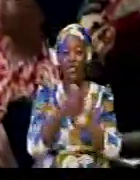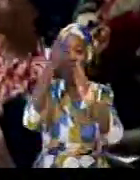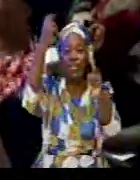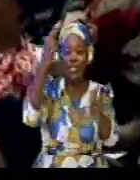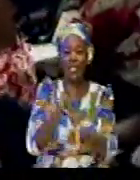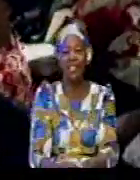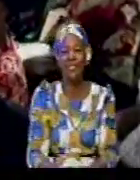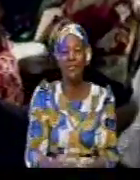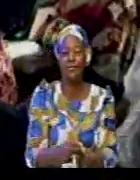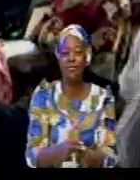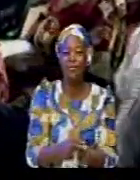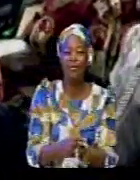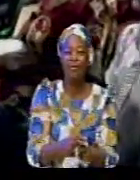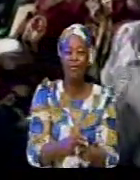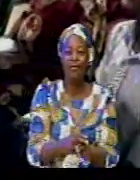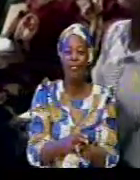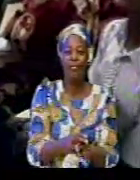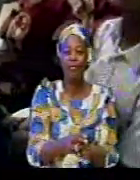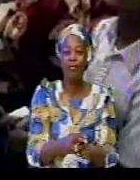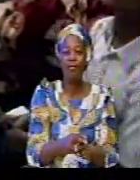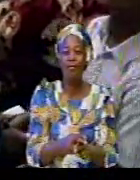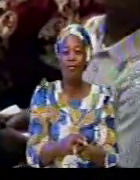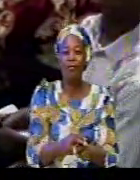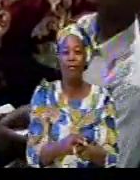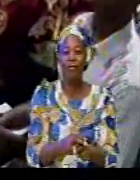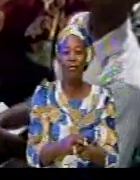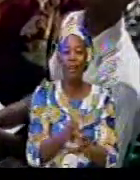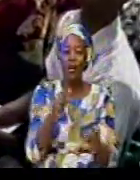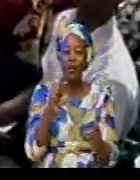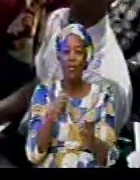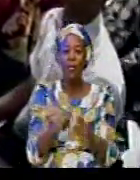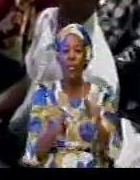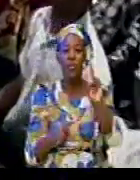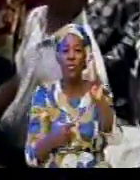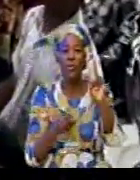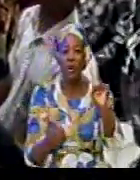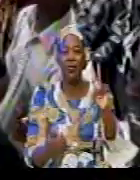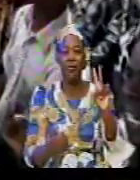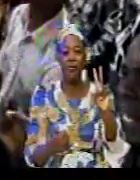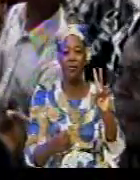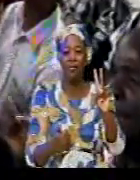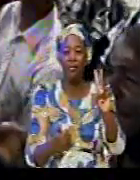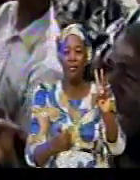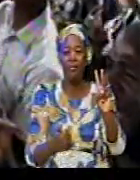that victory in your life in Jesus' name.